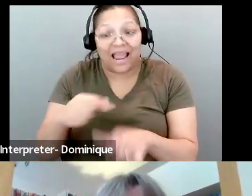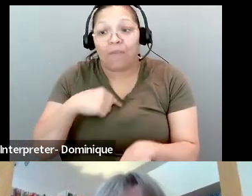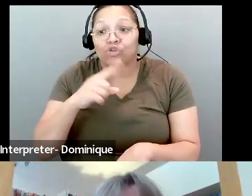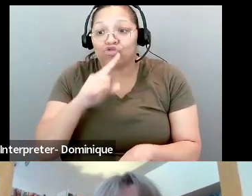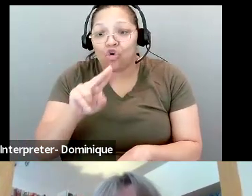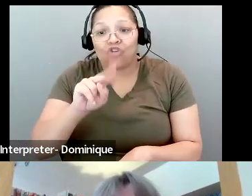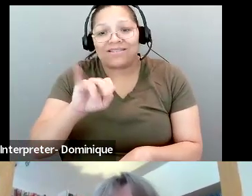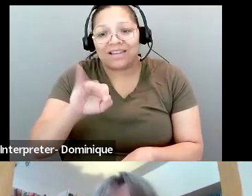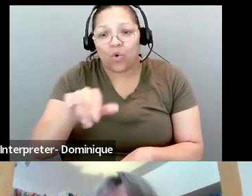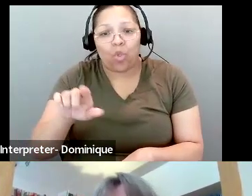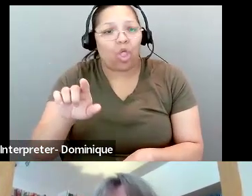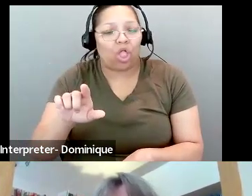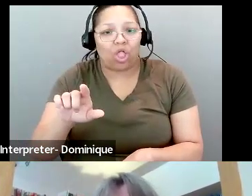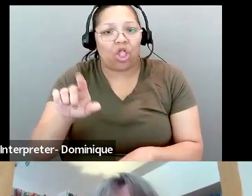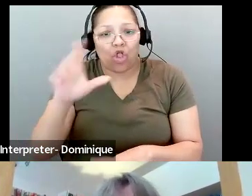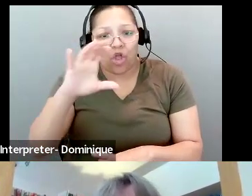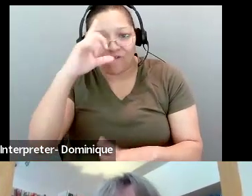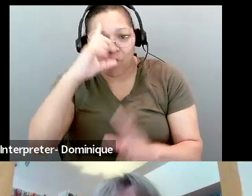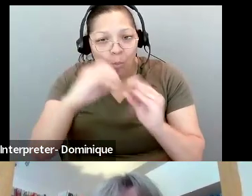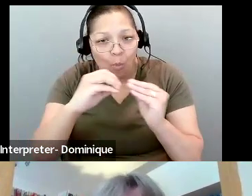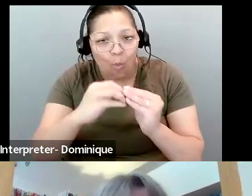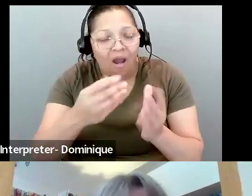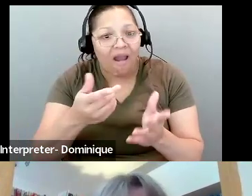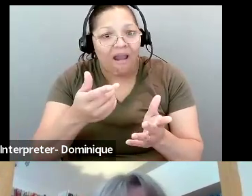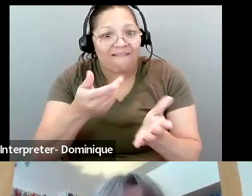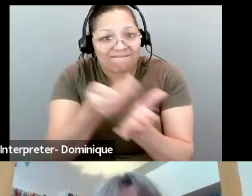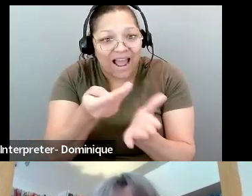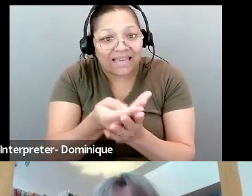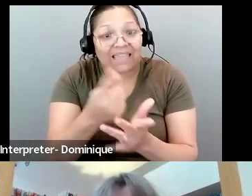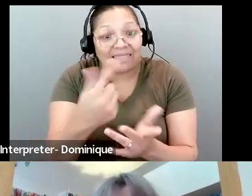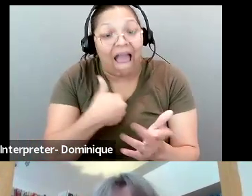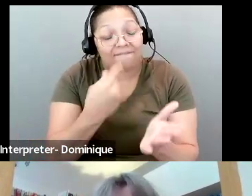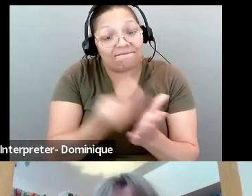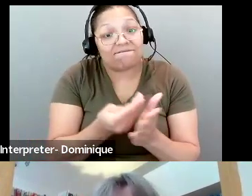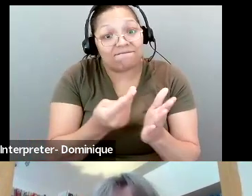for continued funding. And there are some funding streams